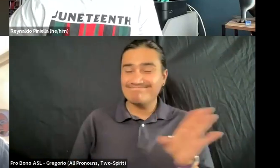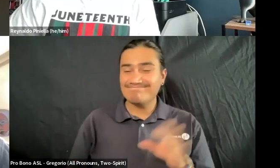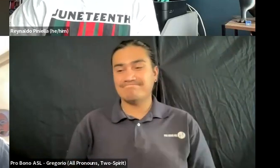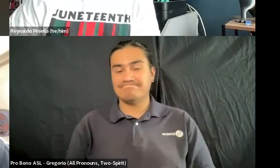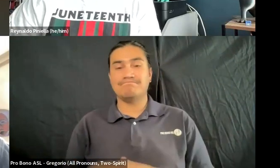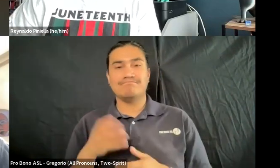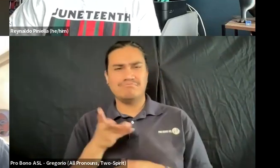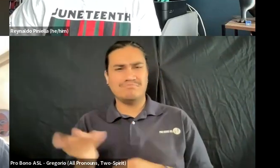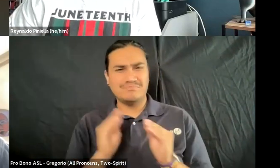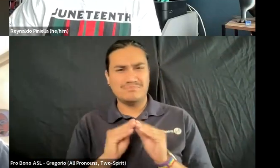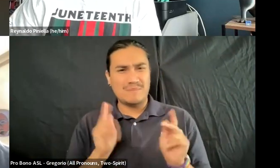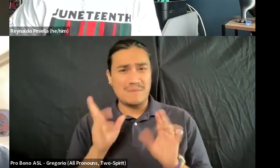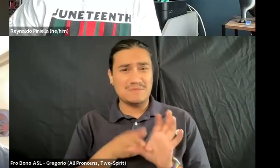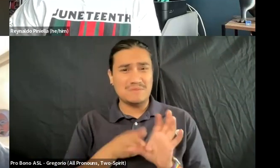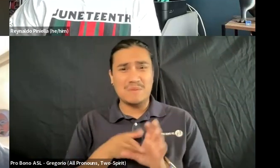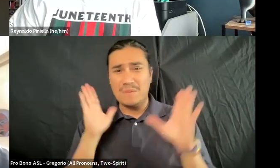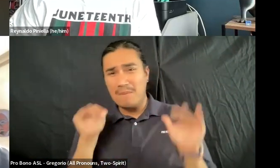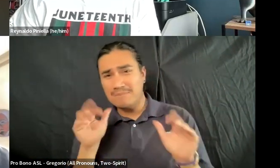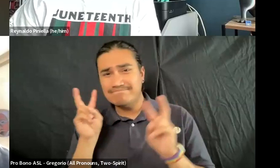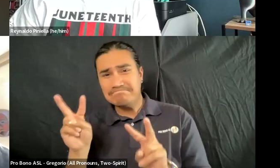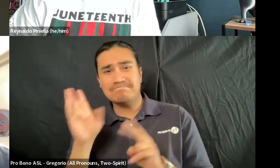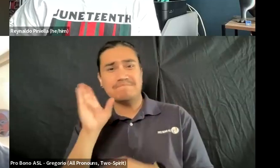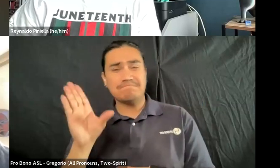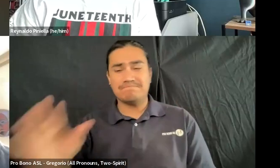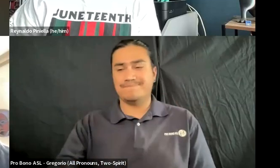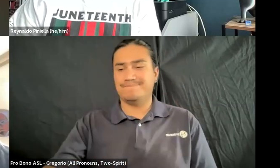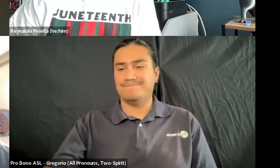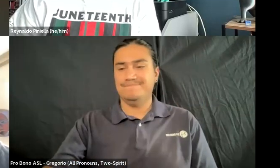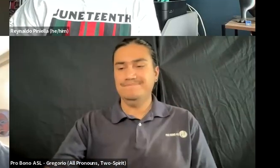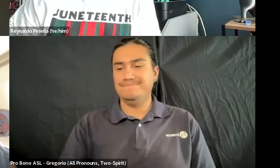Hopefully a couple more folks will be joining us in the space and in the room.